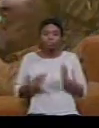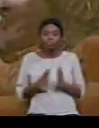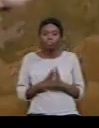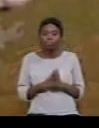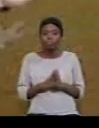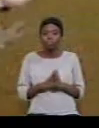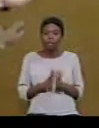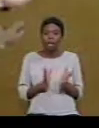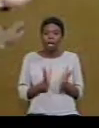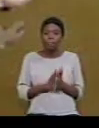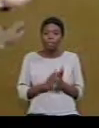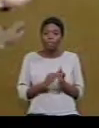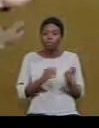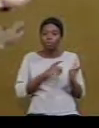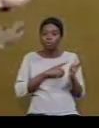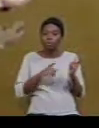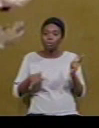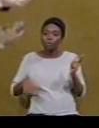Praise the Lord.